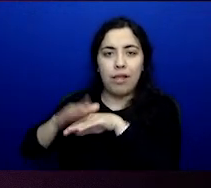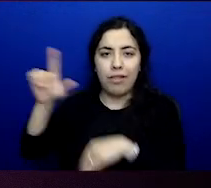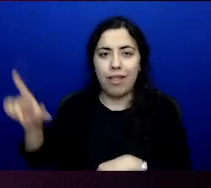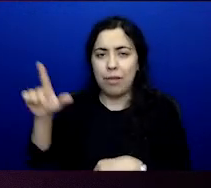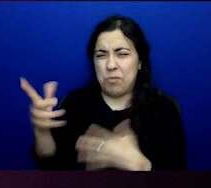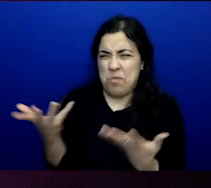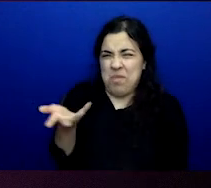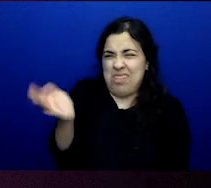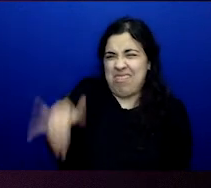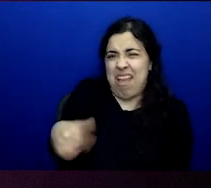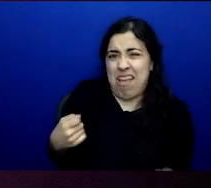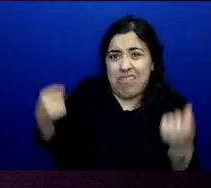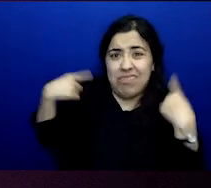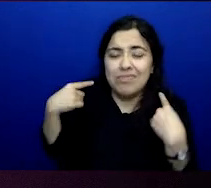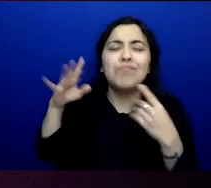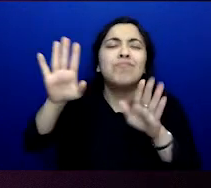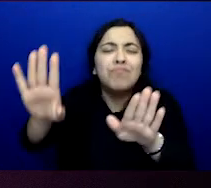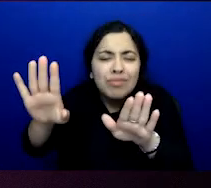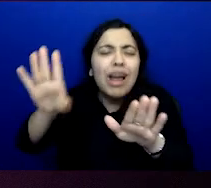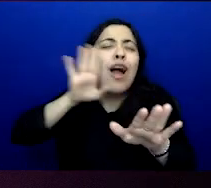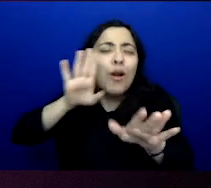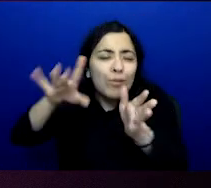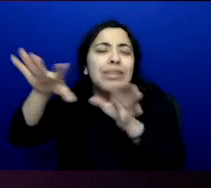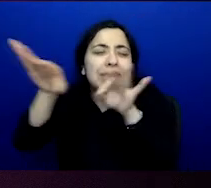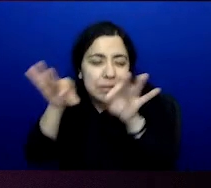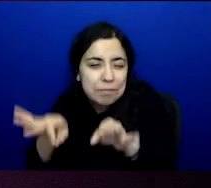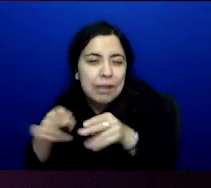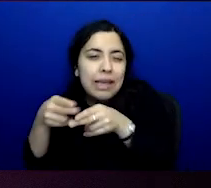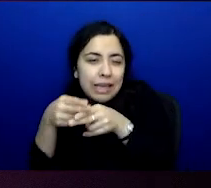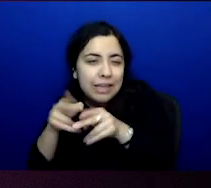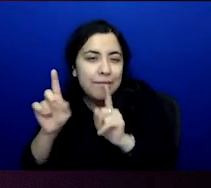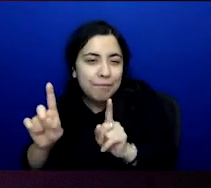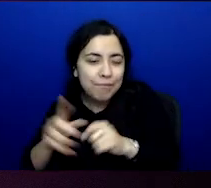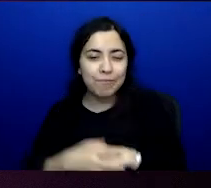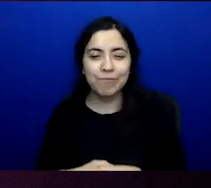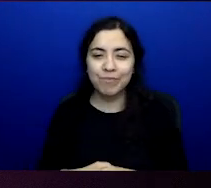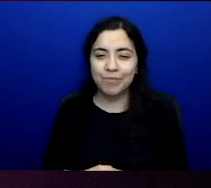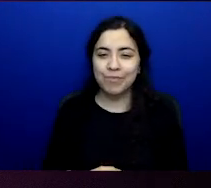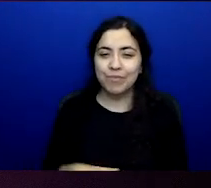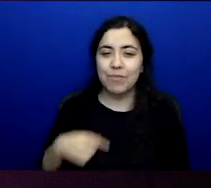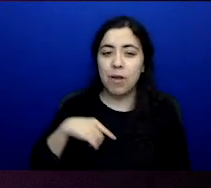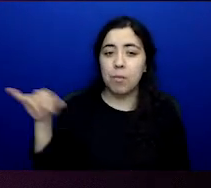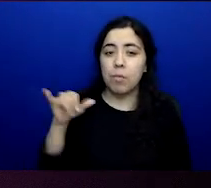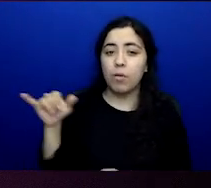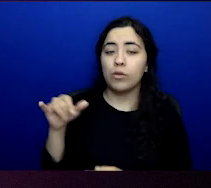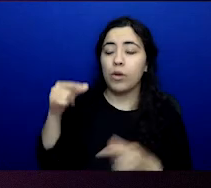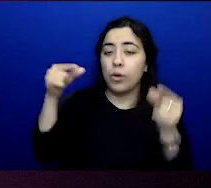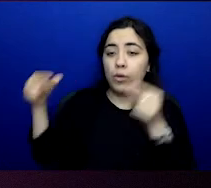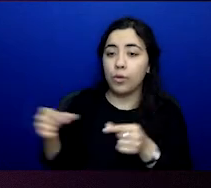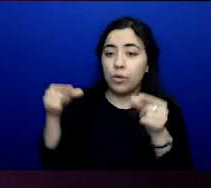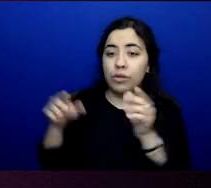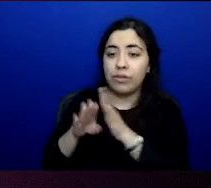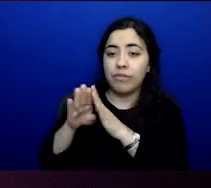heck is that? Don't worry, I'm going to walk you through all of that in a second. I'm also a Google developer.